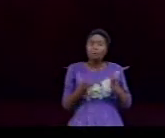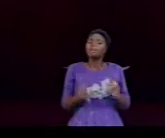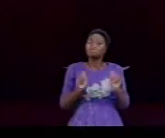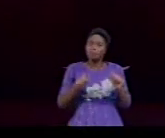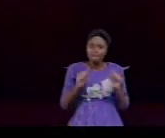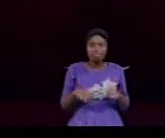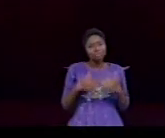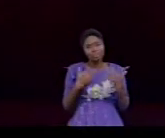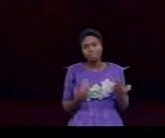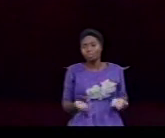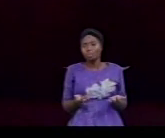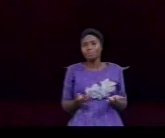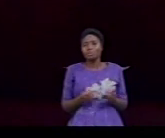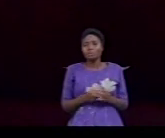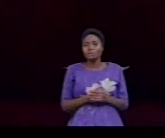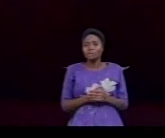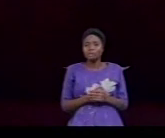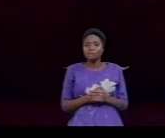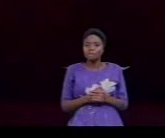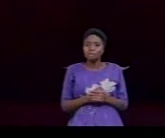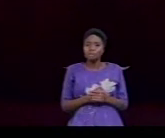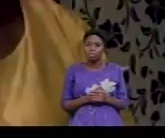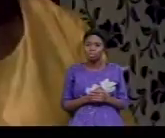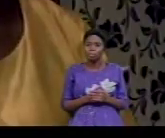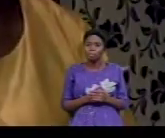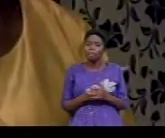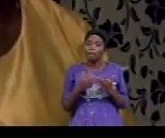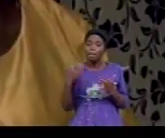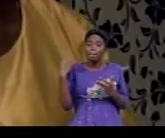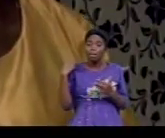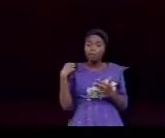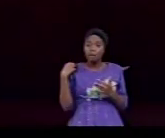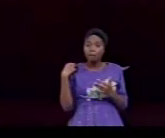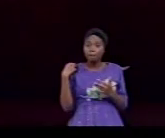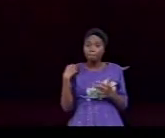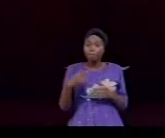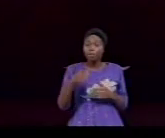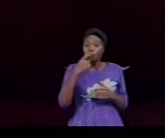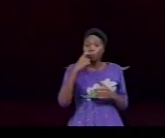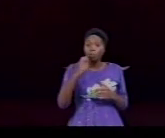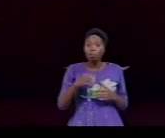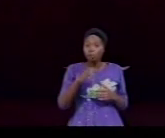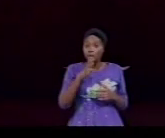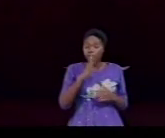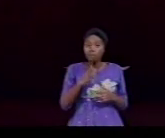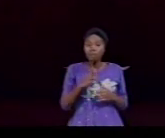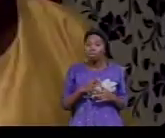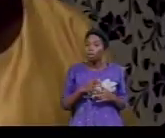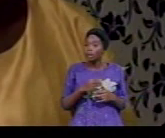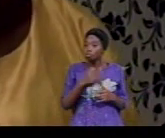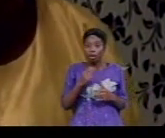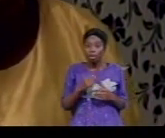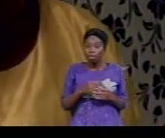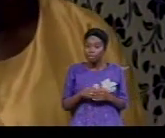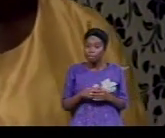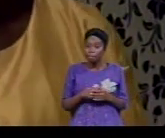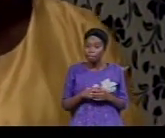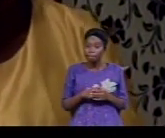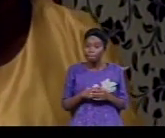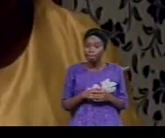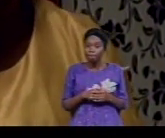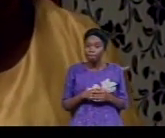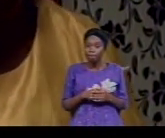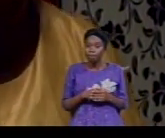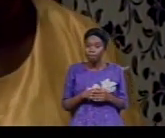is not cooperating. Please, Master. He must be kidding. As a matter of fact, he's kidding. His blood